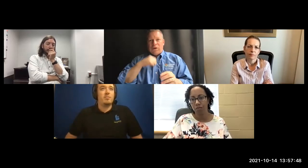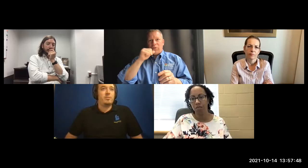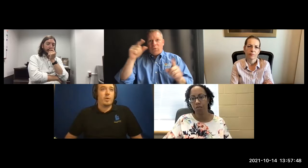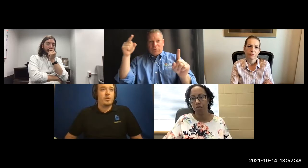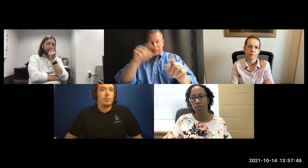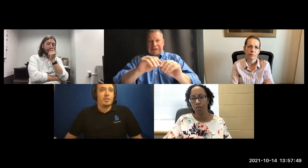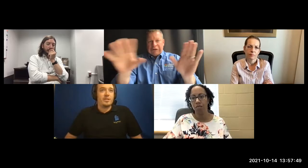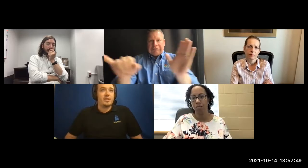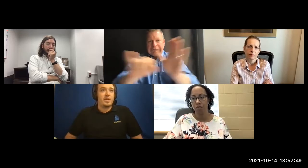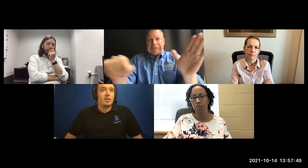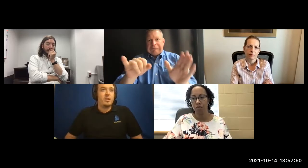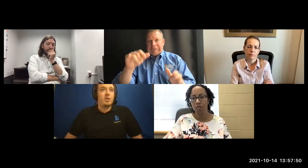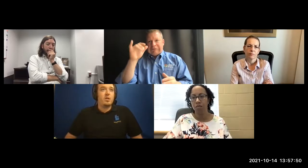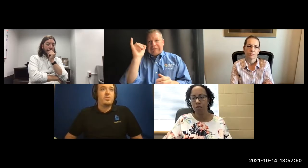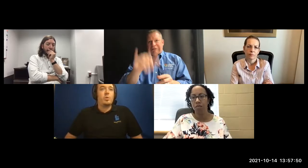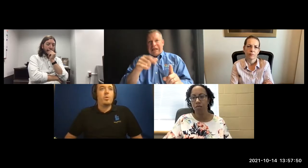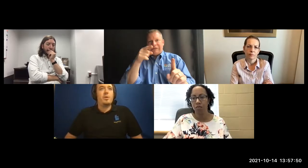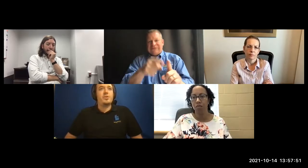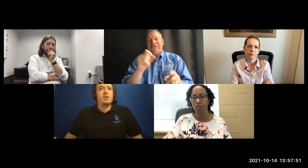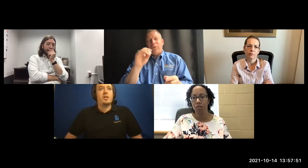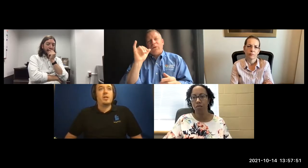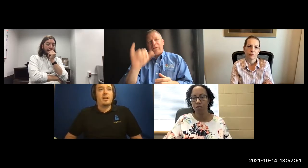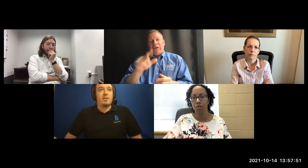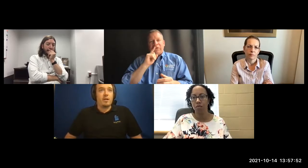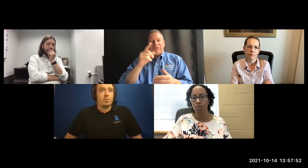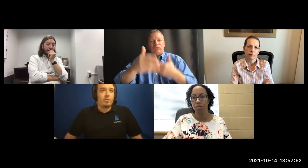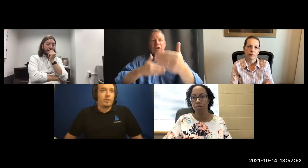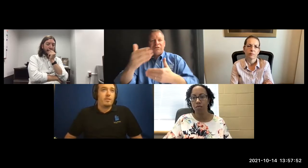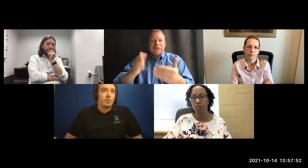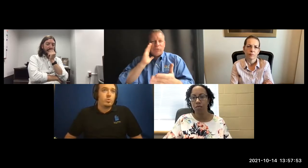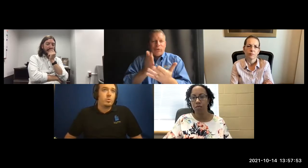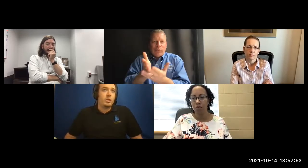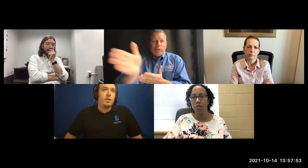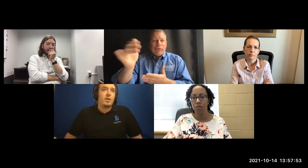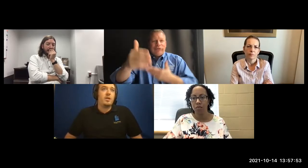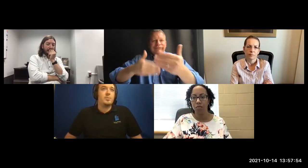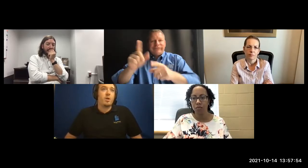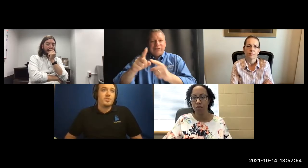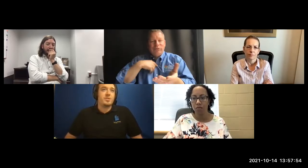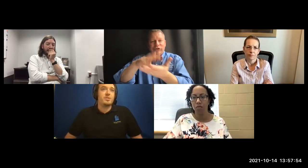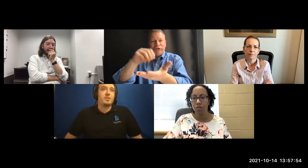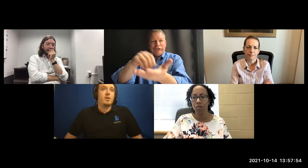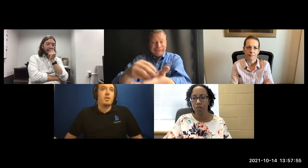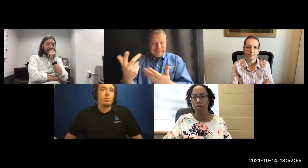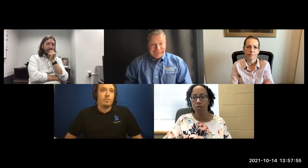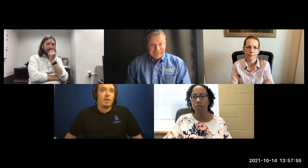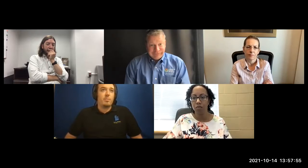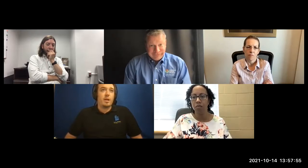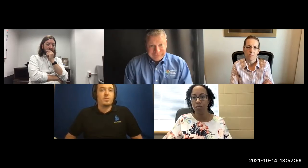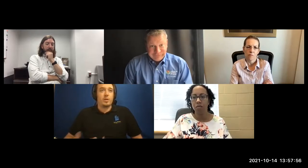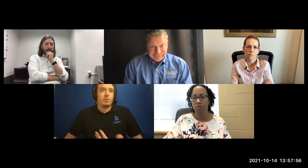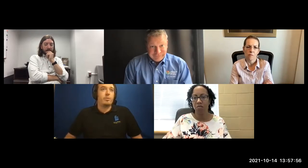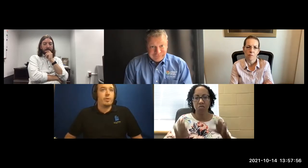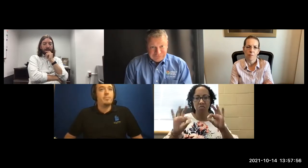kind of direction we want to take this data. And so we want to make sure it's not clearly identifiable for the individual. And it is a process that will